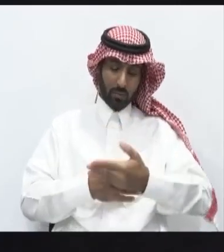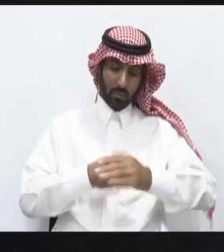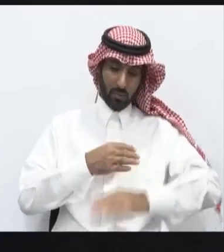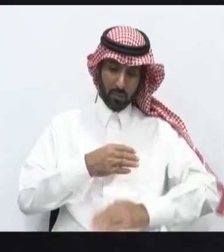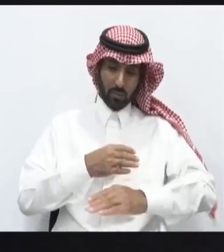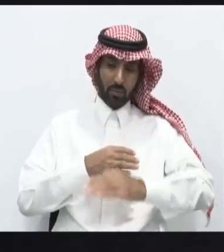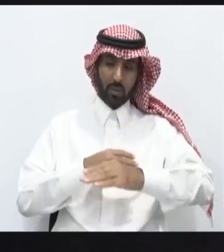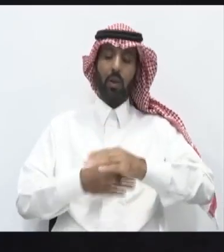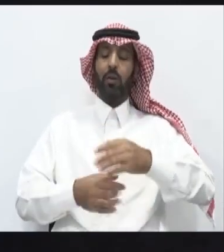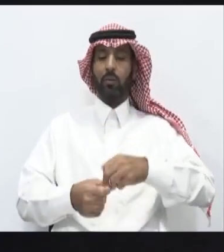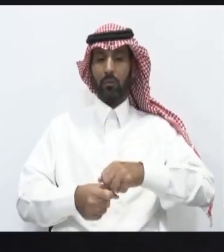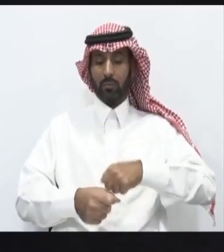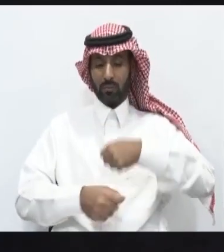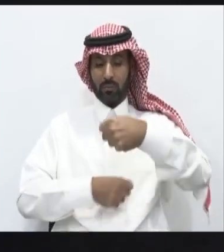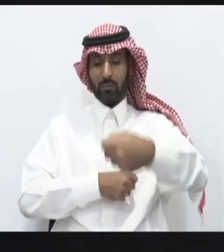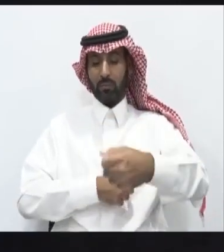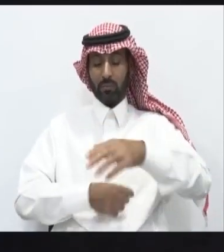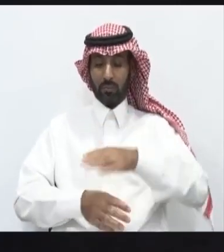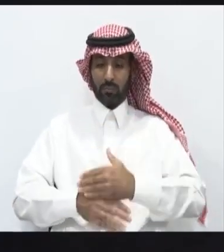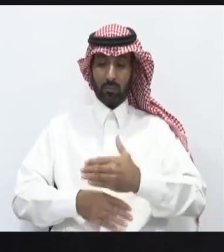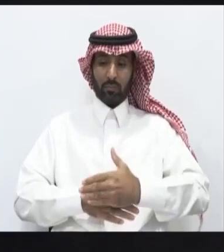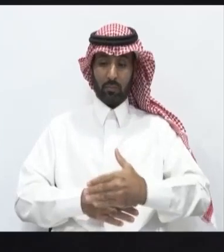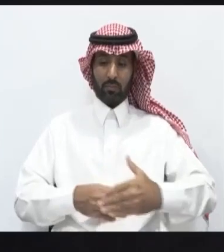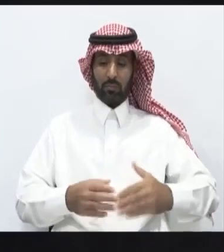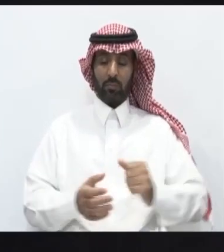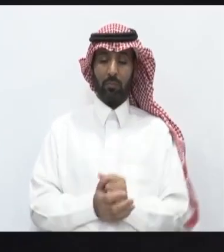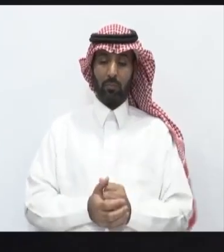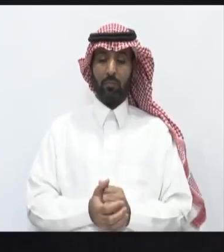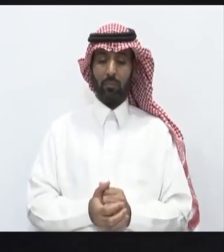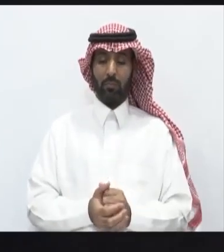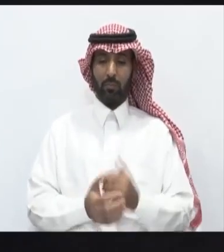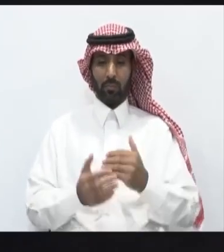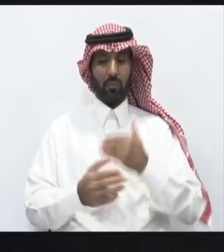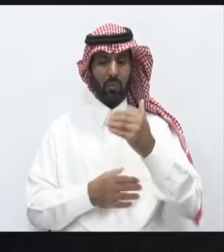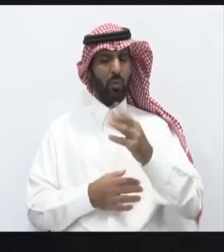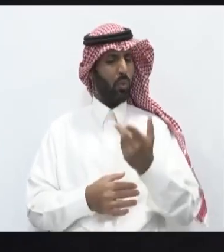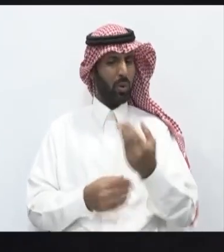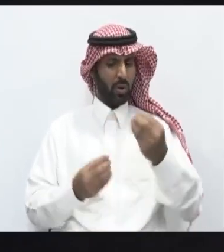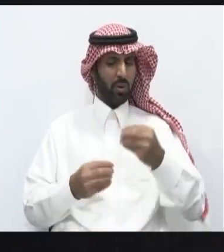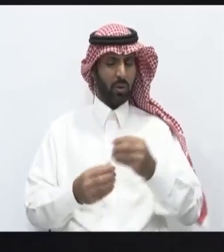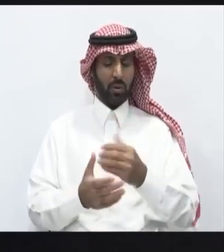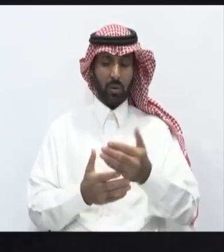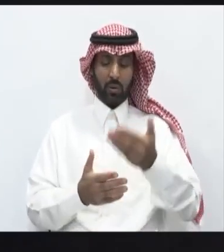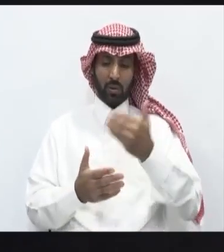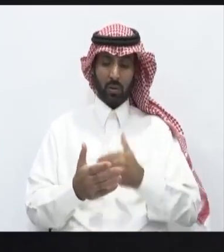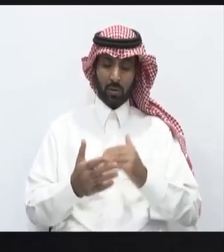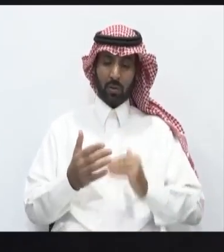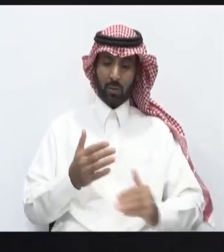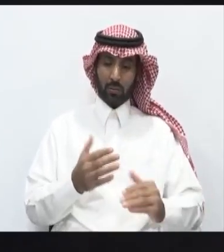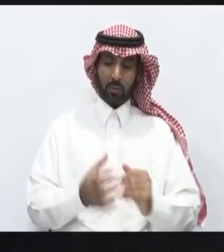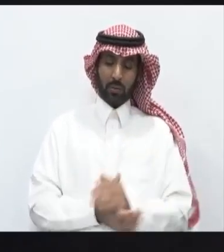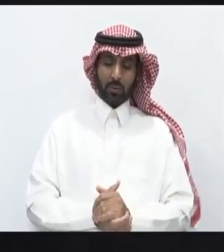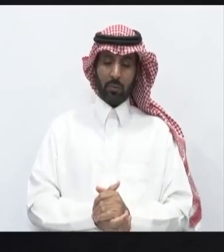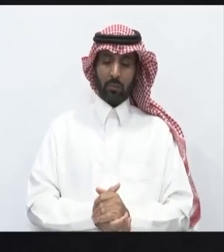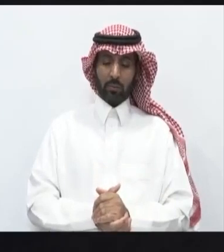the bag is you have to consider what you put at the top of the bag and what you put at the bottom of the bag,